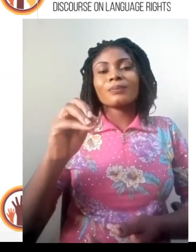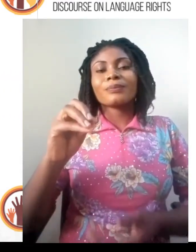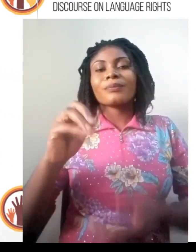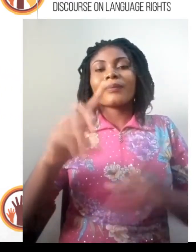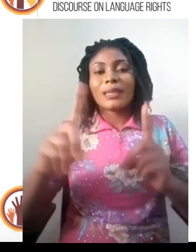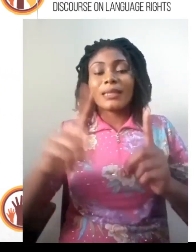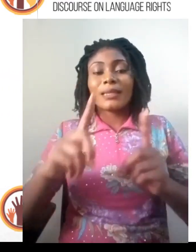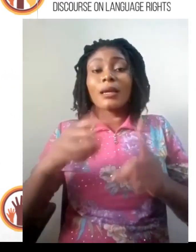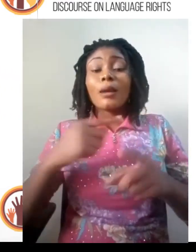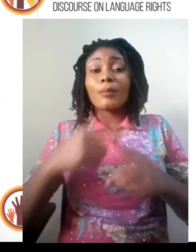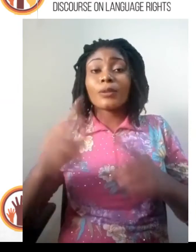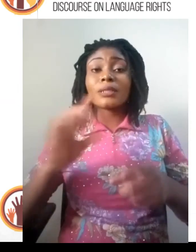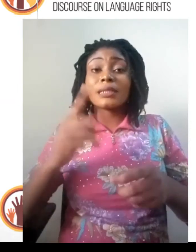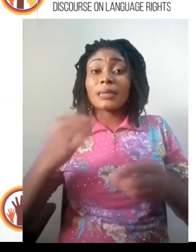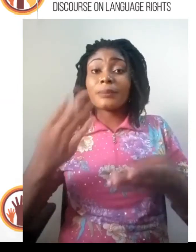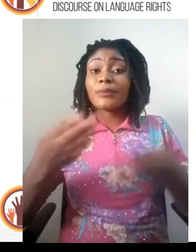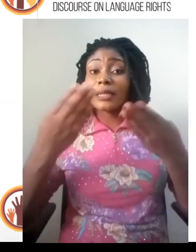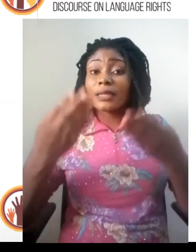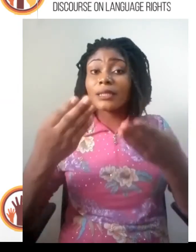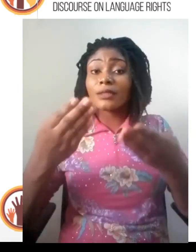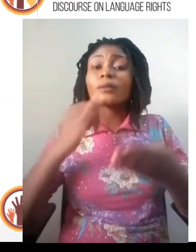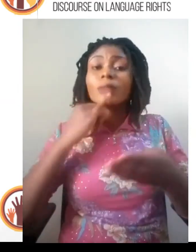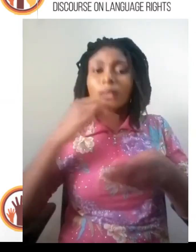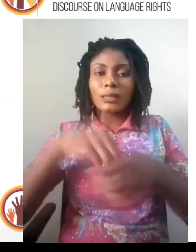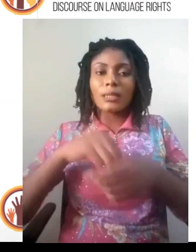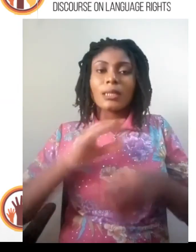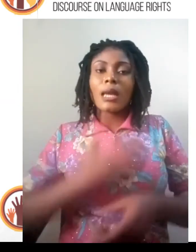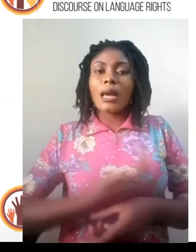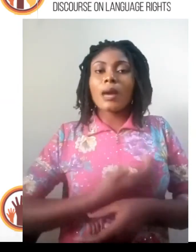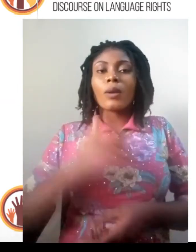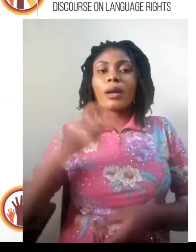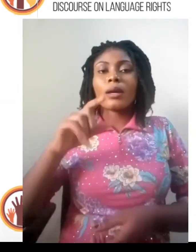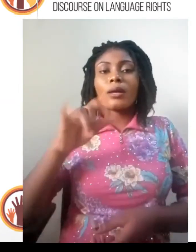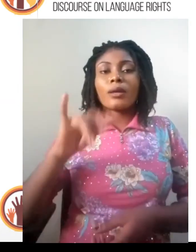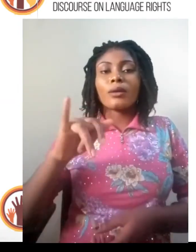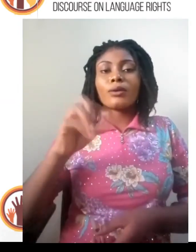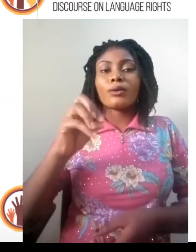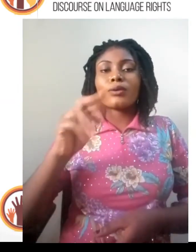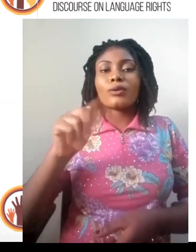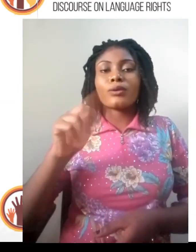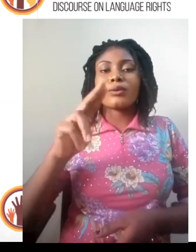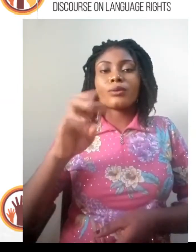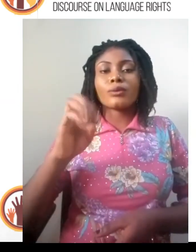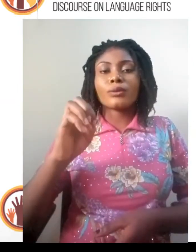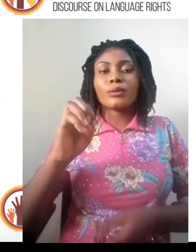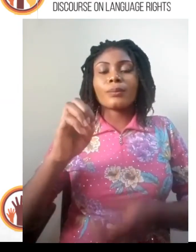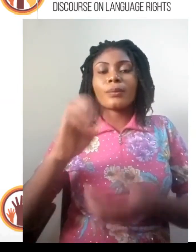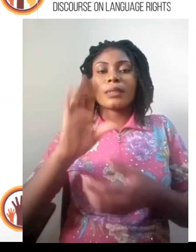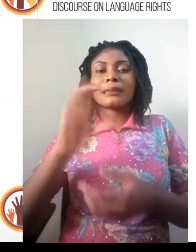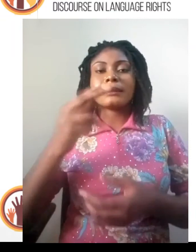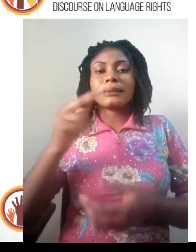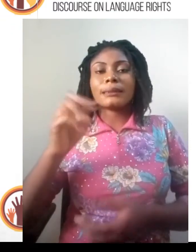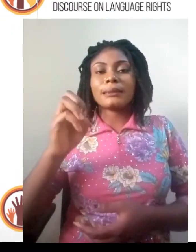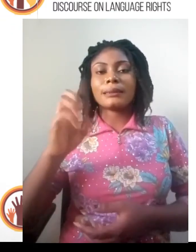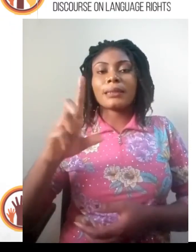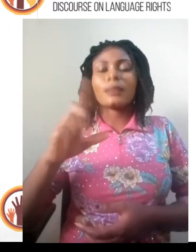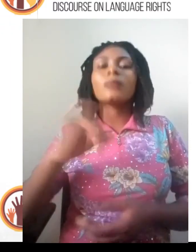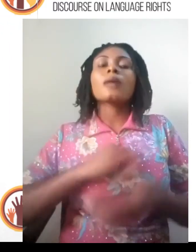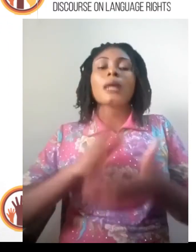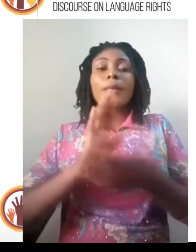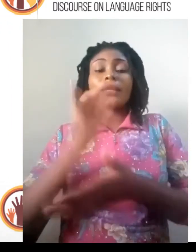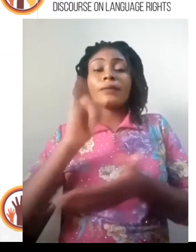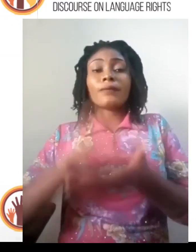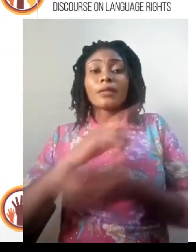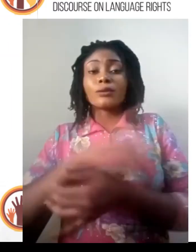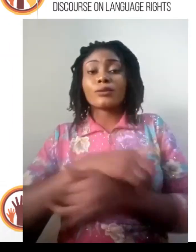the entire discussion. So today, I believe you may have taken away some of these salient points that they